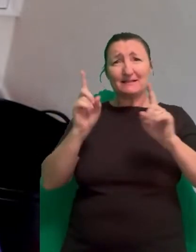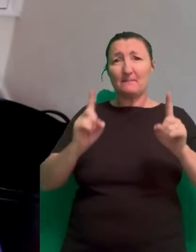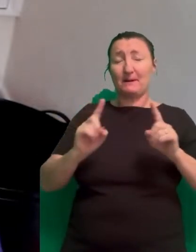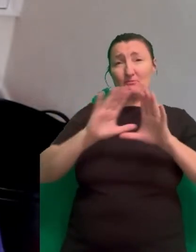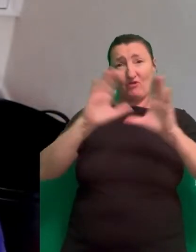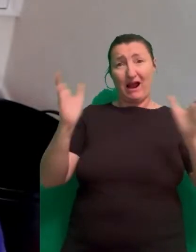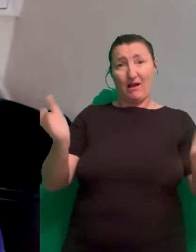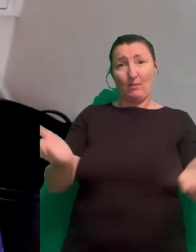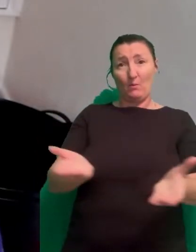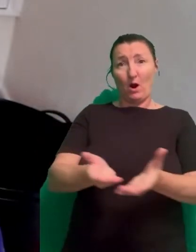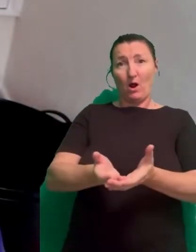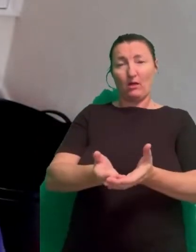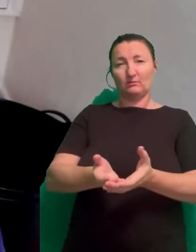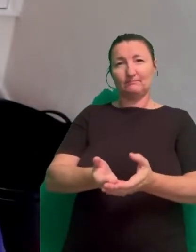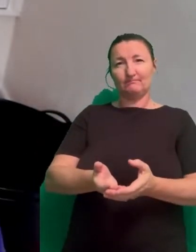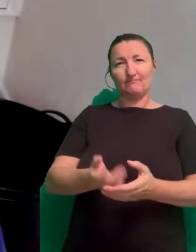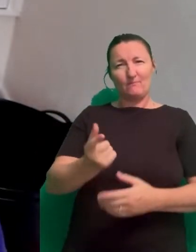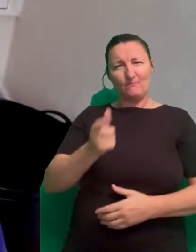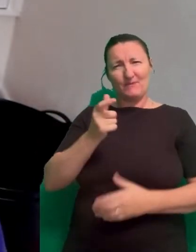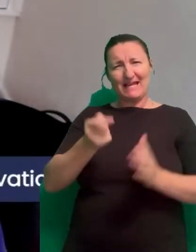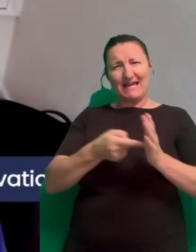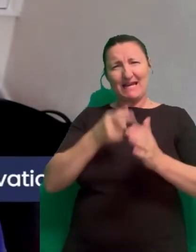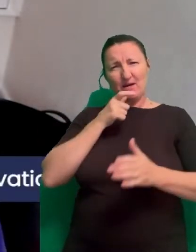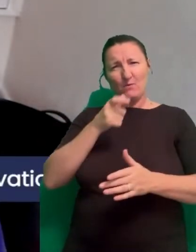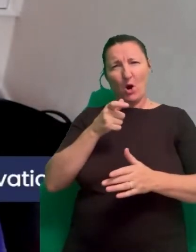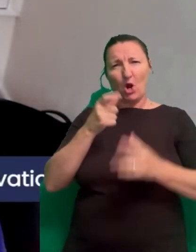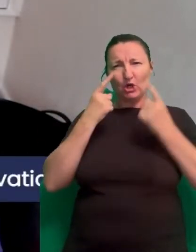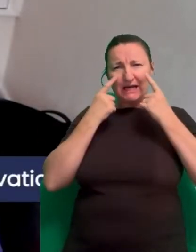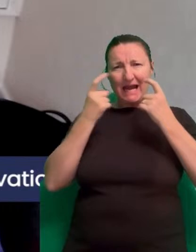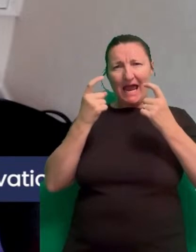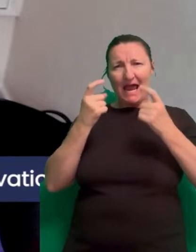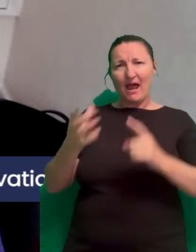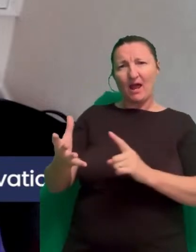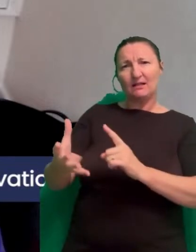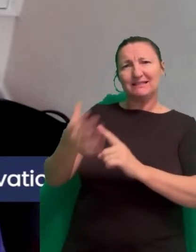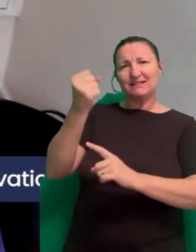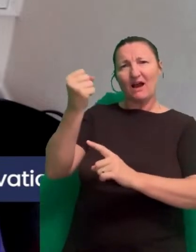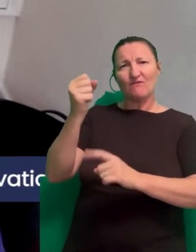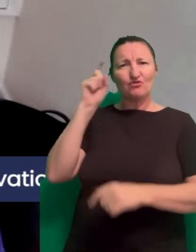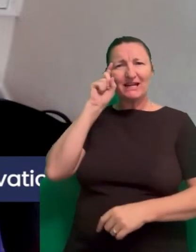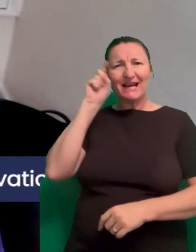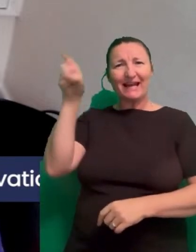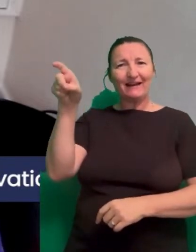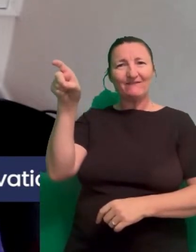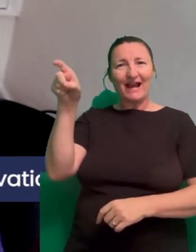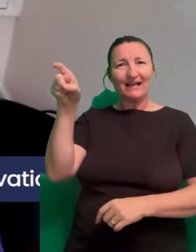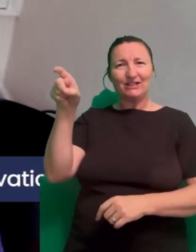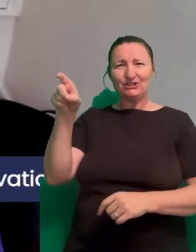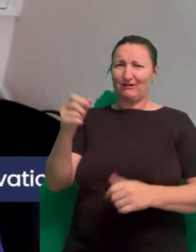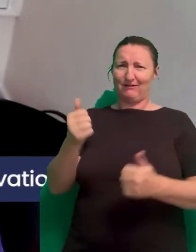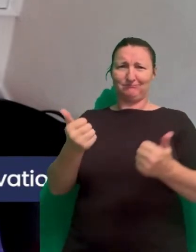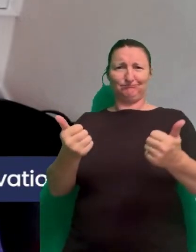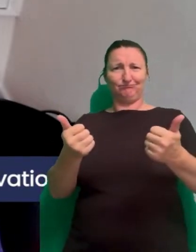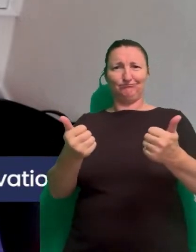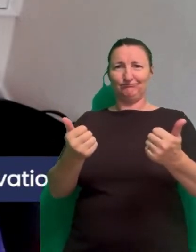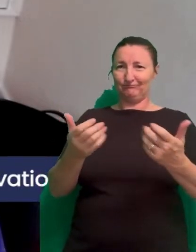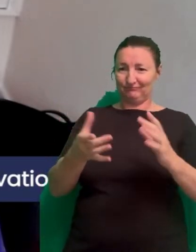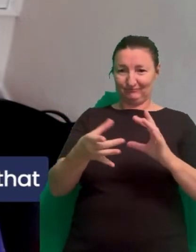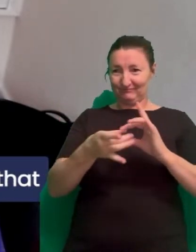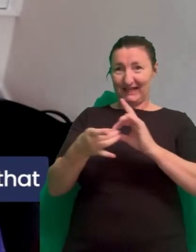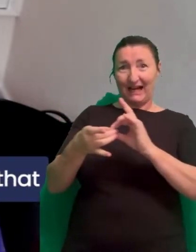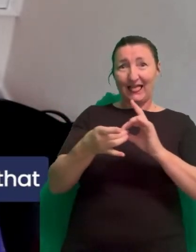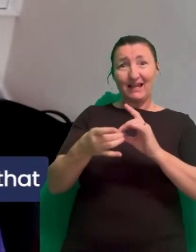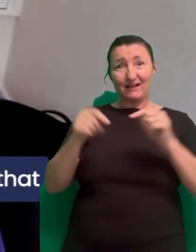for millions of people across the world. As I think of those key words, care, discovery, and